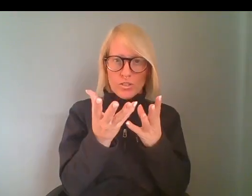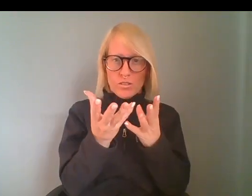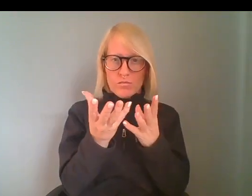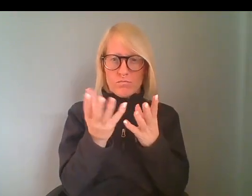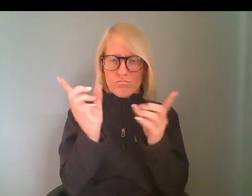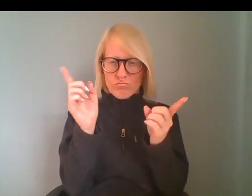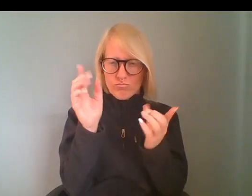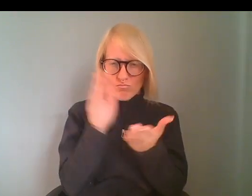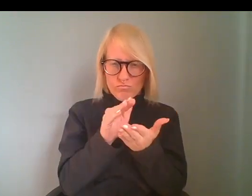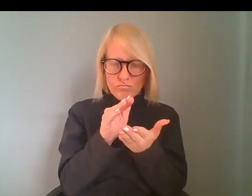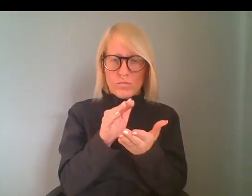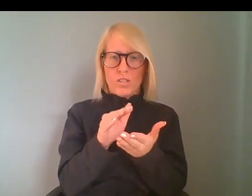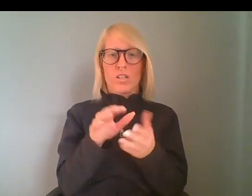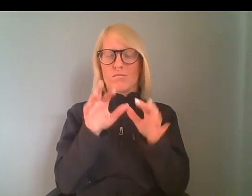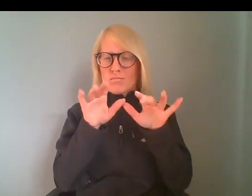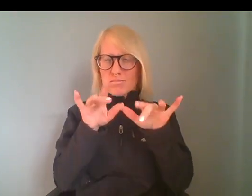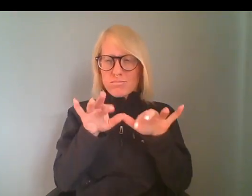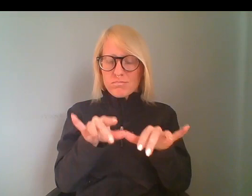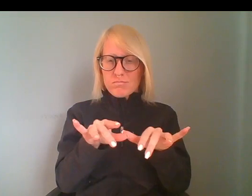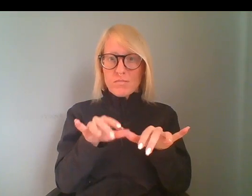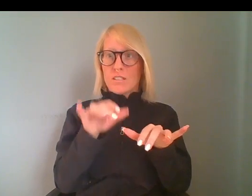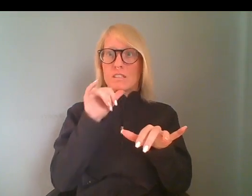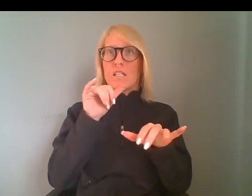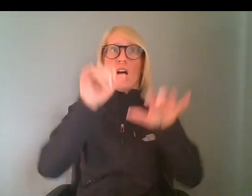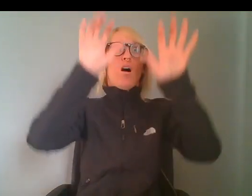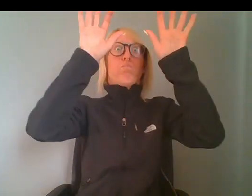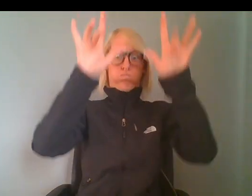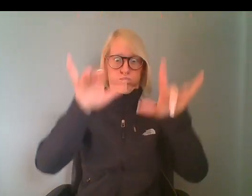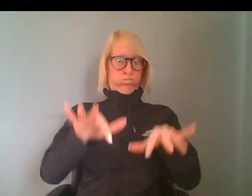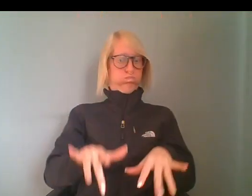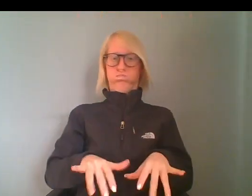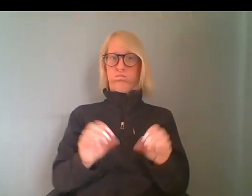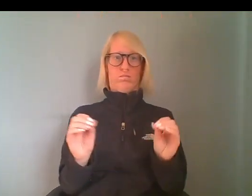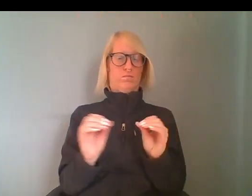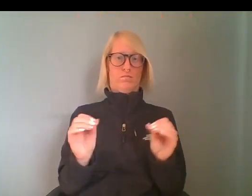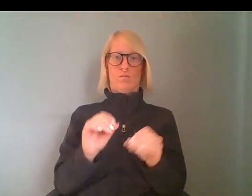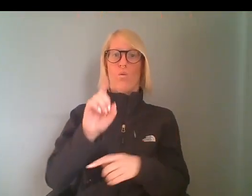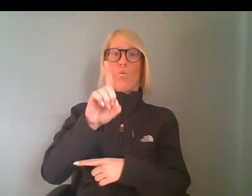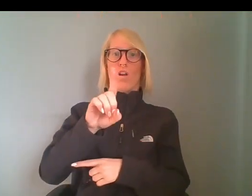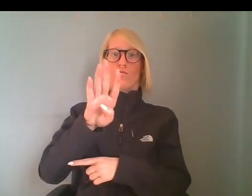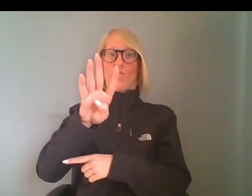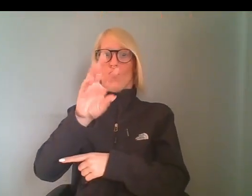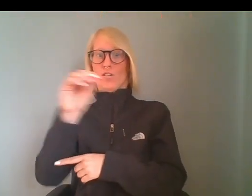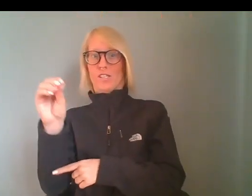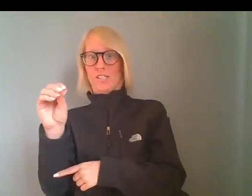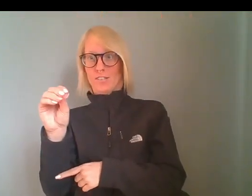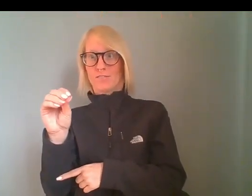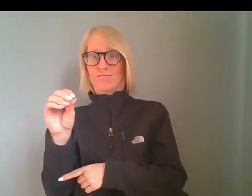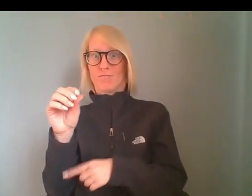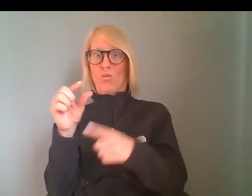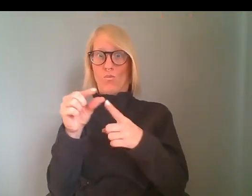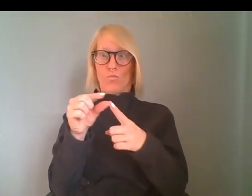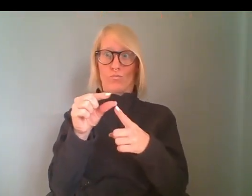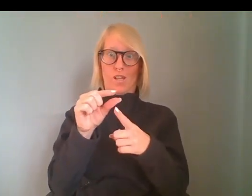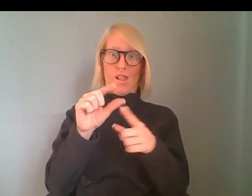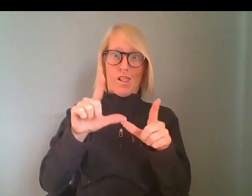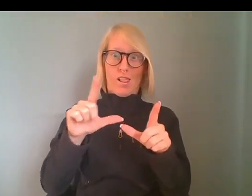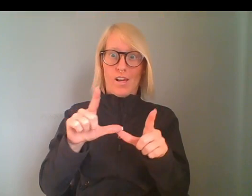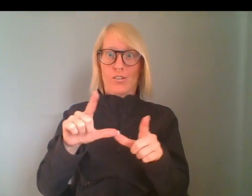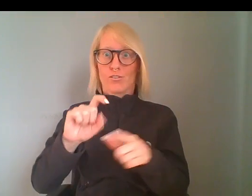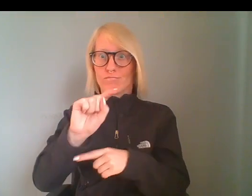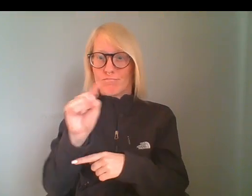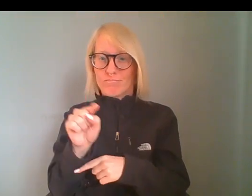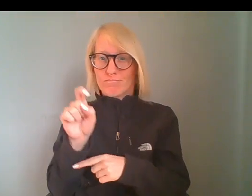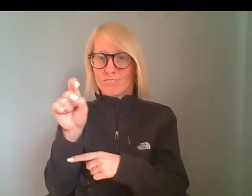I have so much I want to say, how can I do it in 140 characters? But I think a benefit of it is that it is just